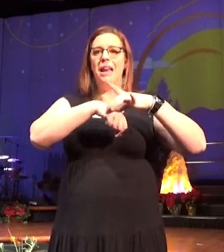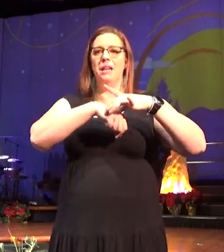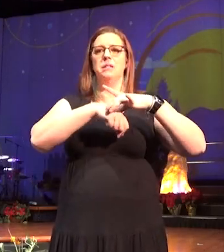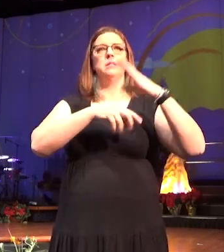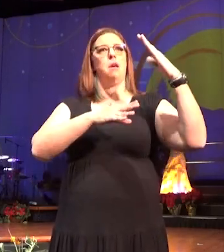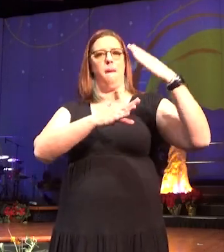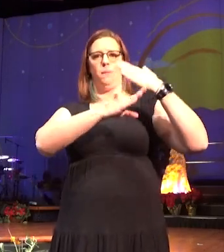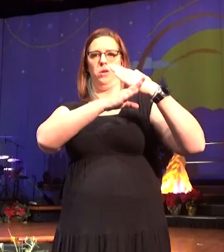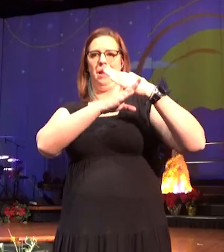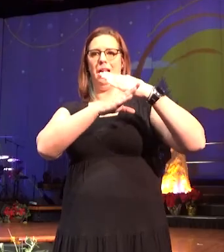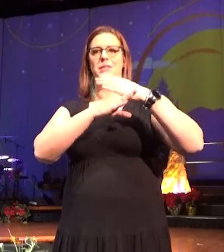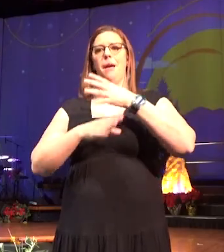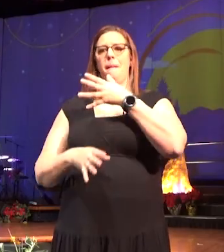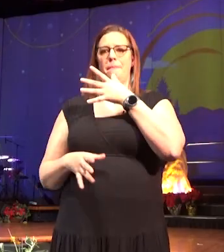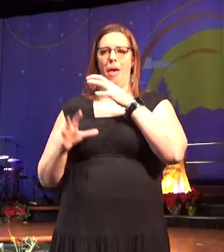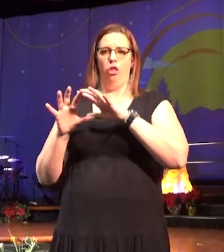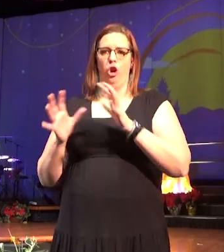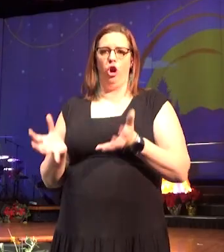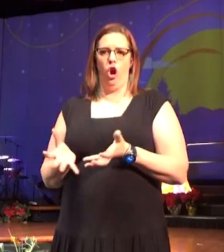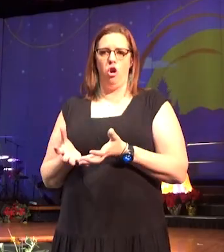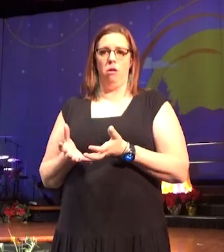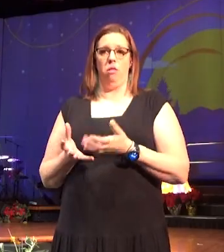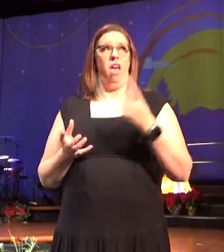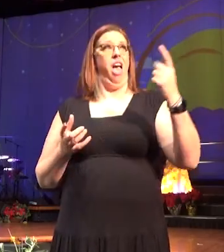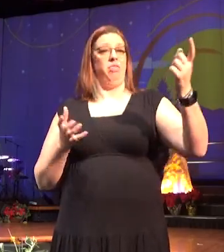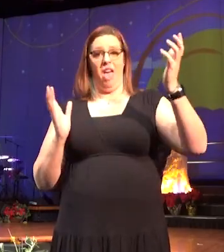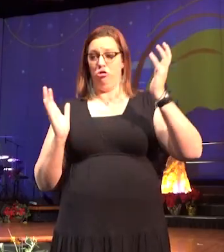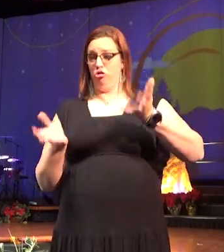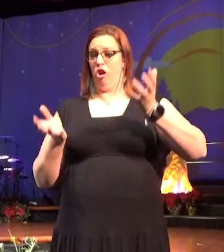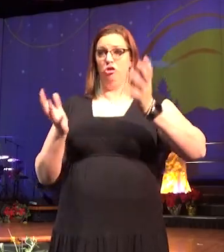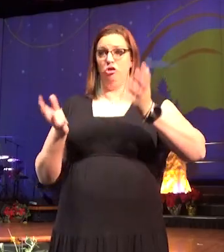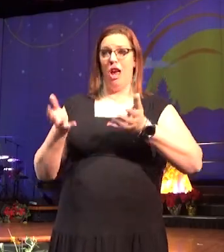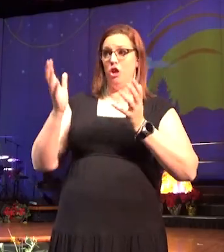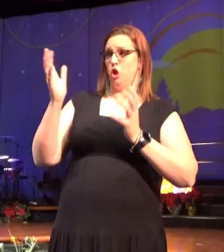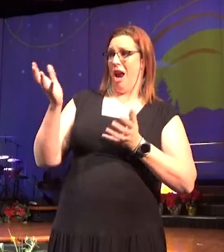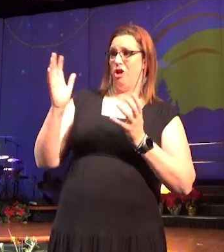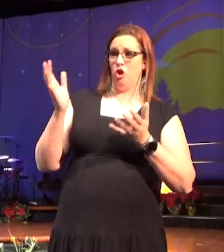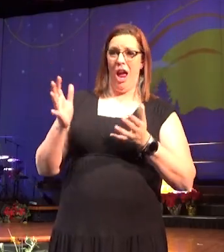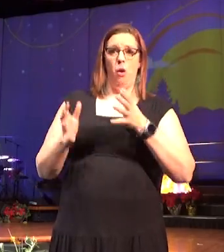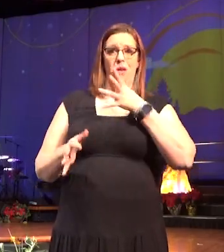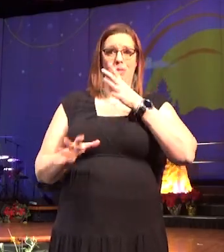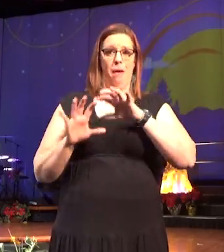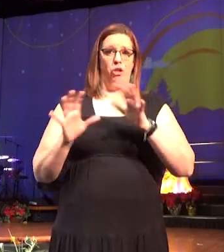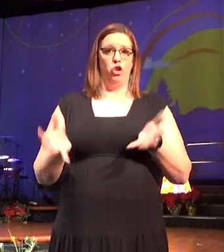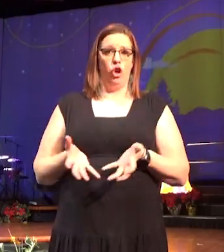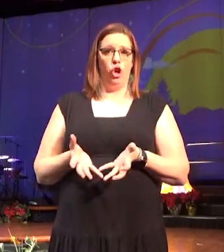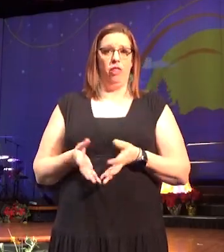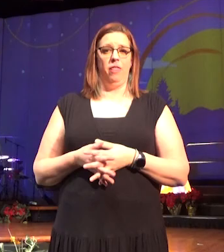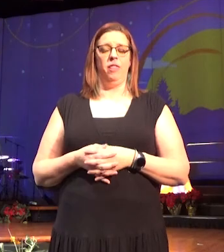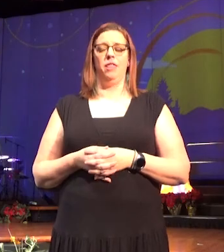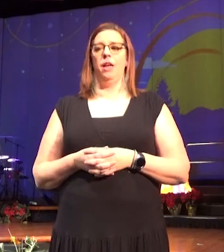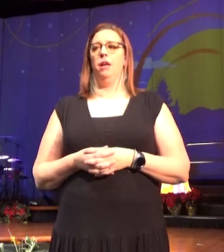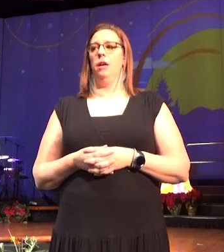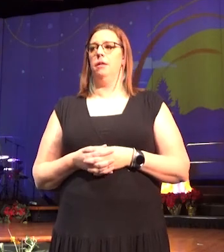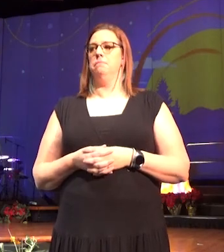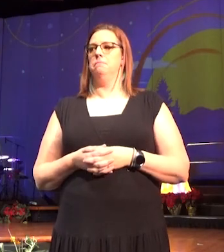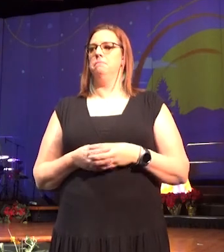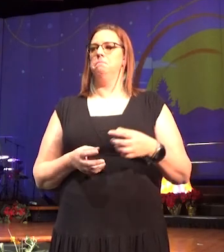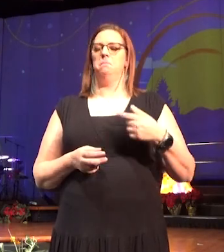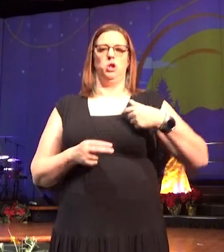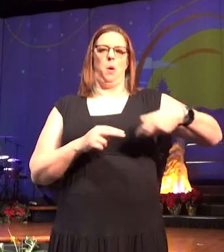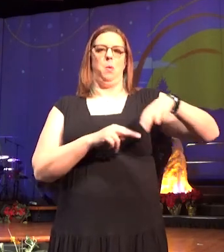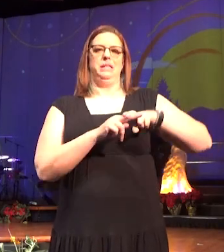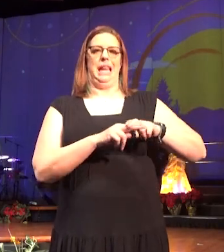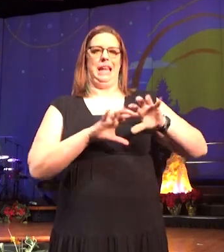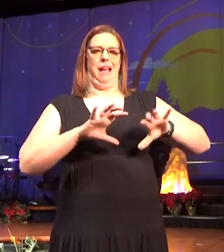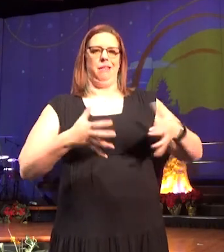protect Mother Earth. And they talk to her. They talk to Mother Earth. And I was sitting in class